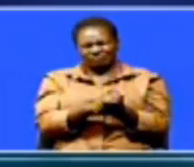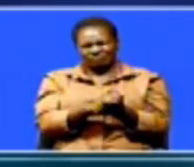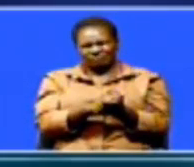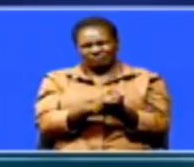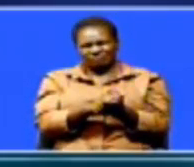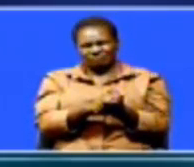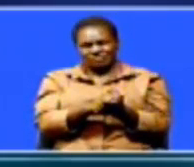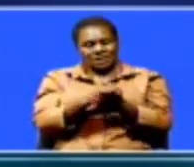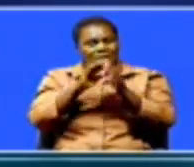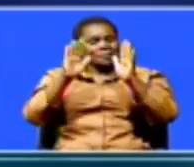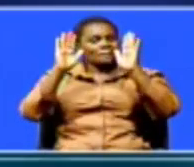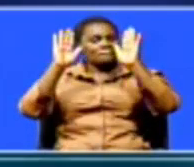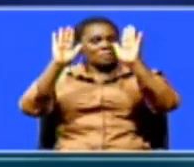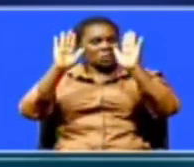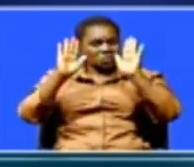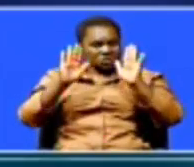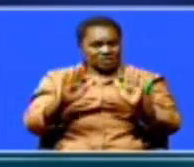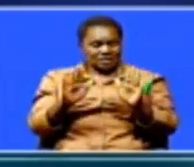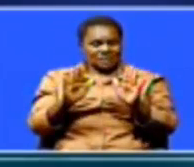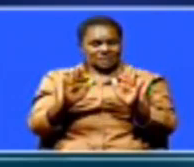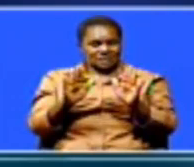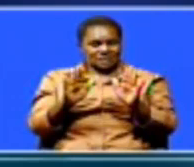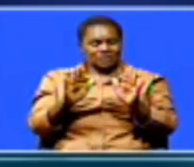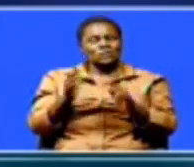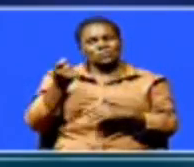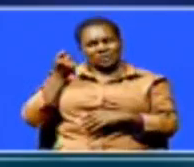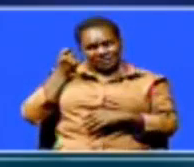I think it's important to put everything in context.